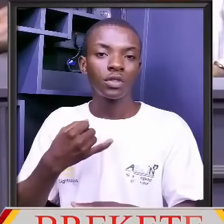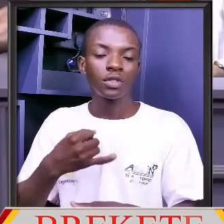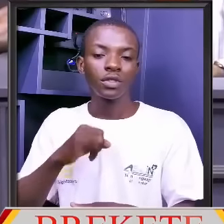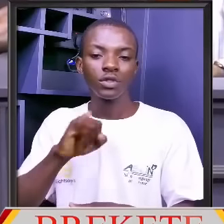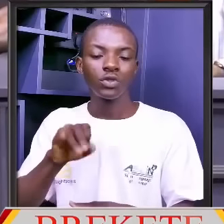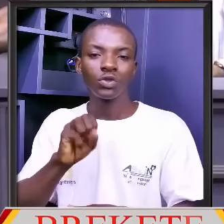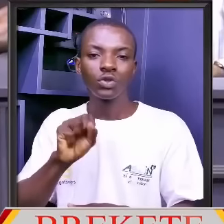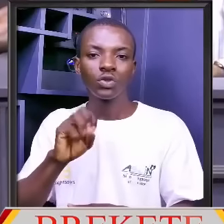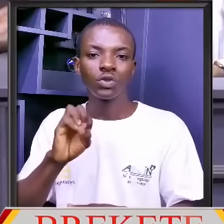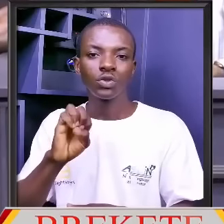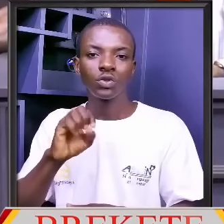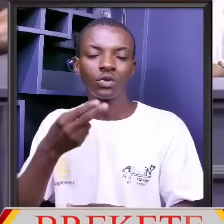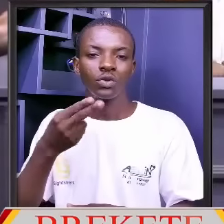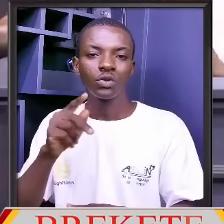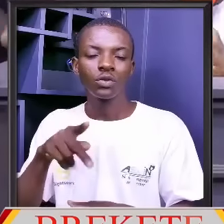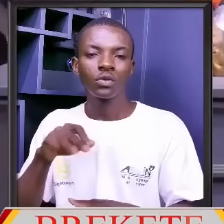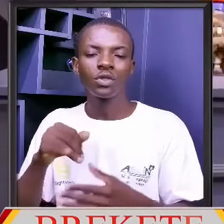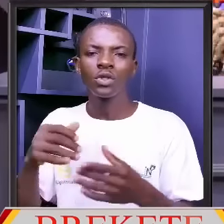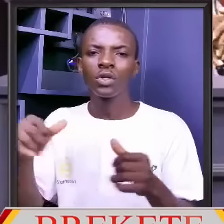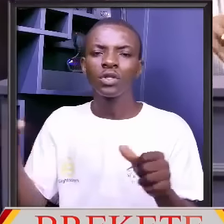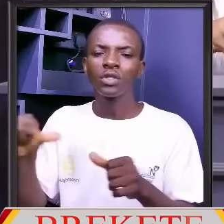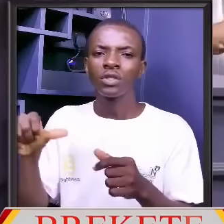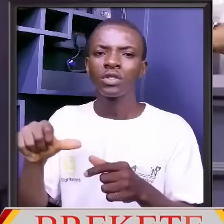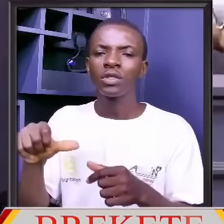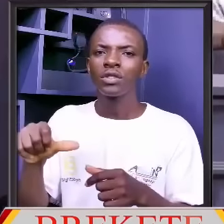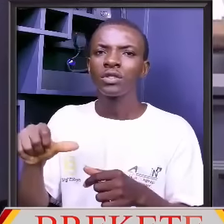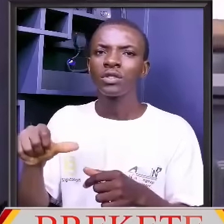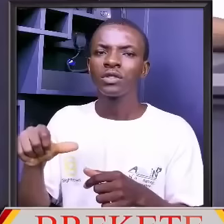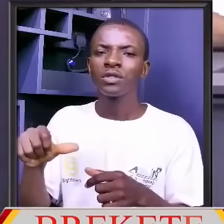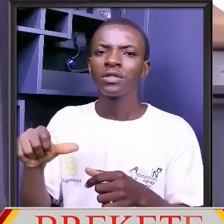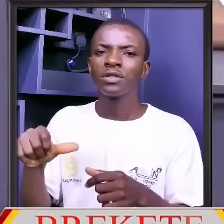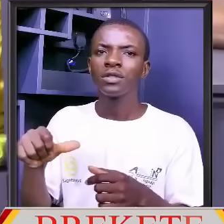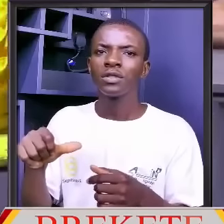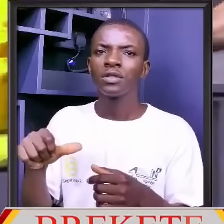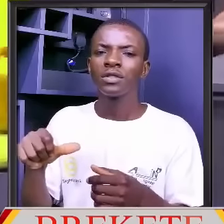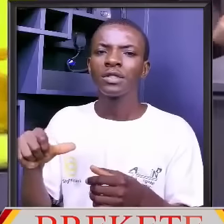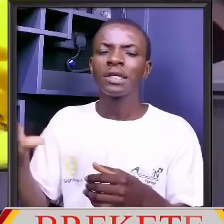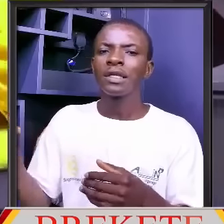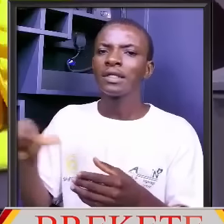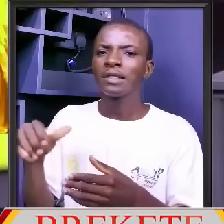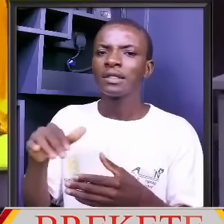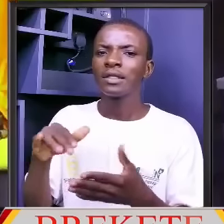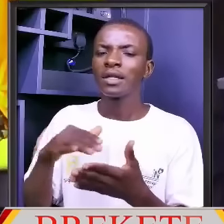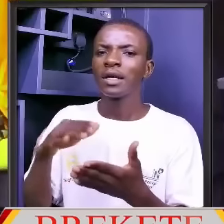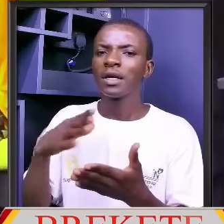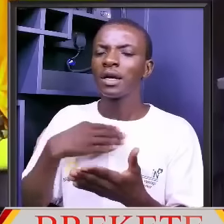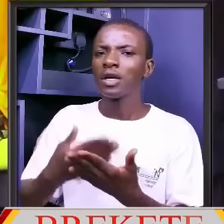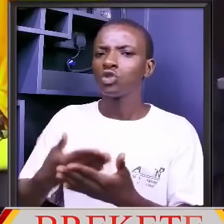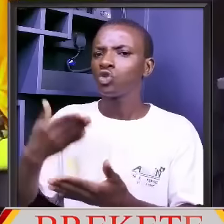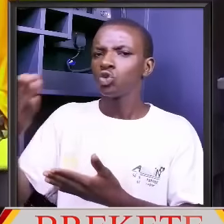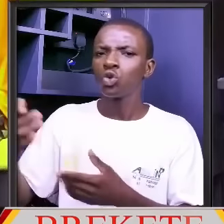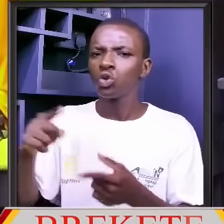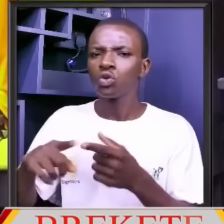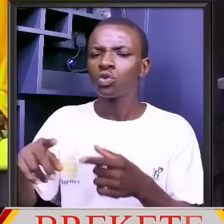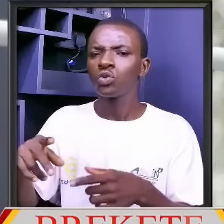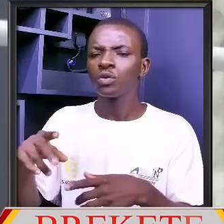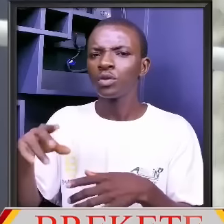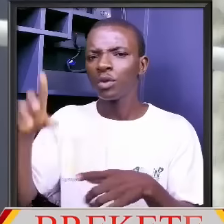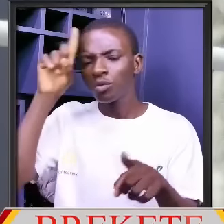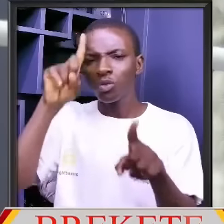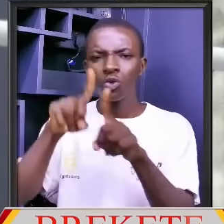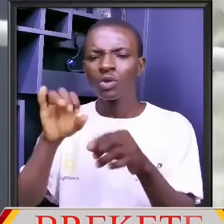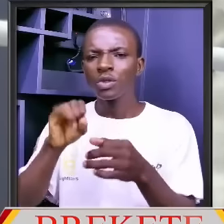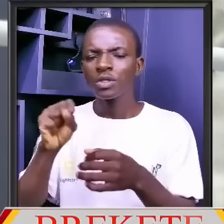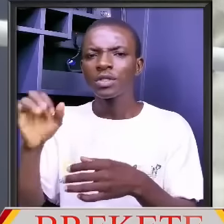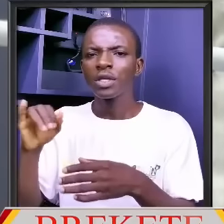brothers. Joseph was rejected severally. Not only rejected and sold out. Then at